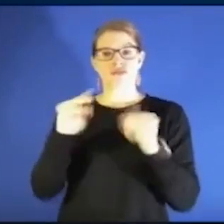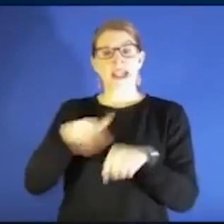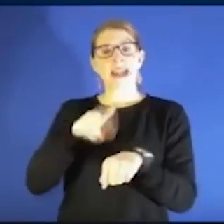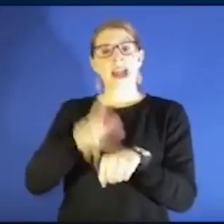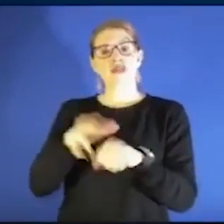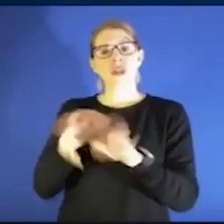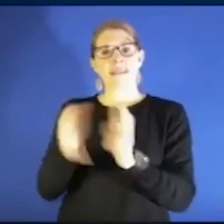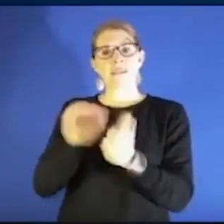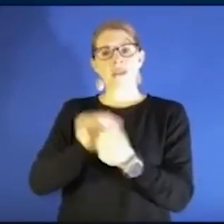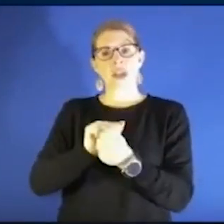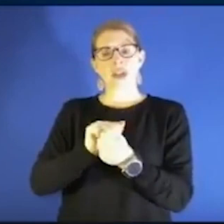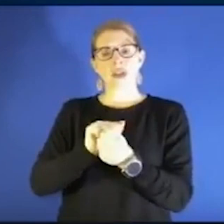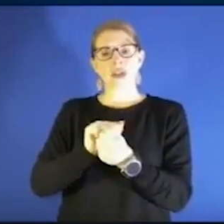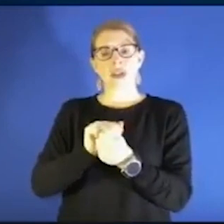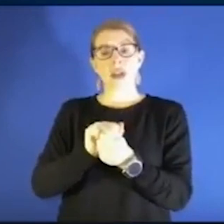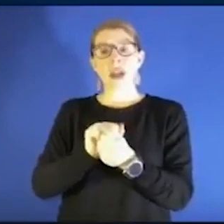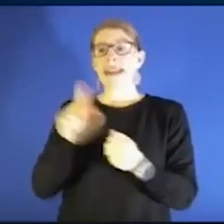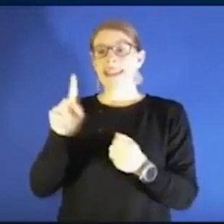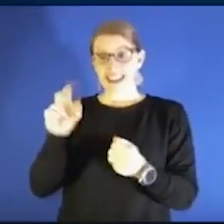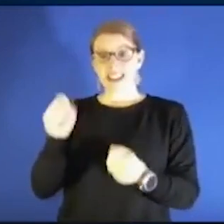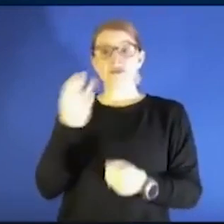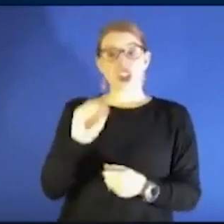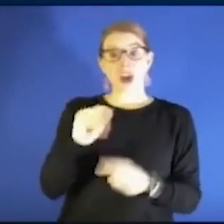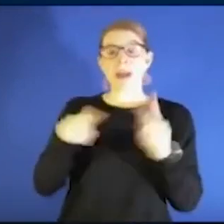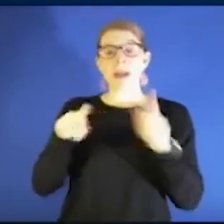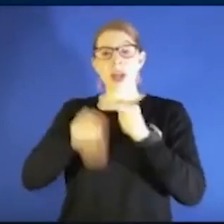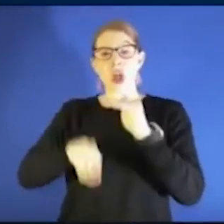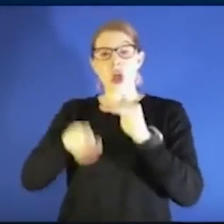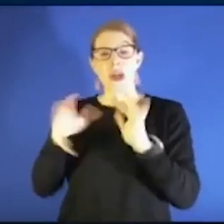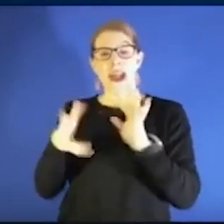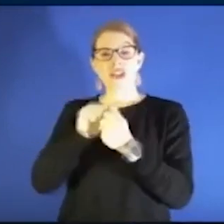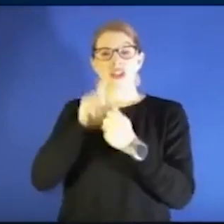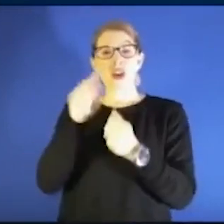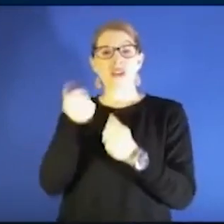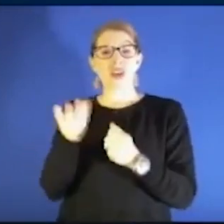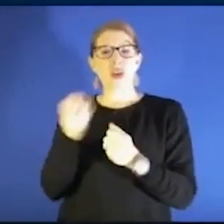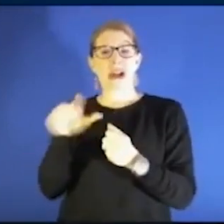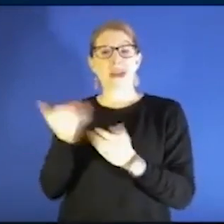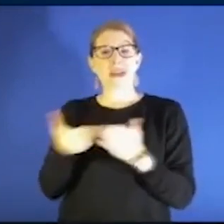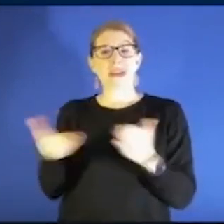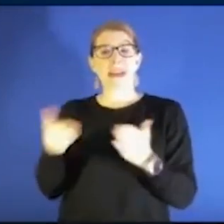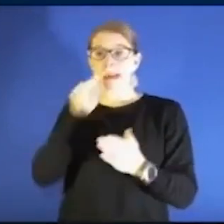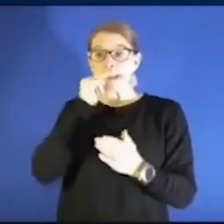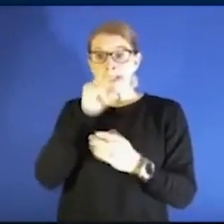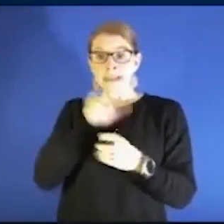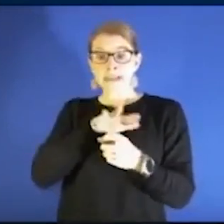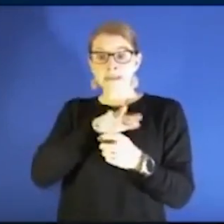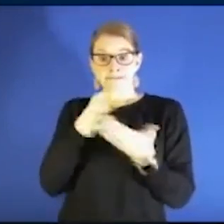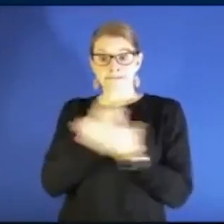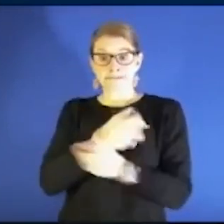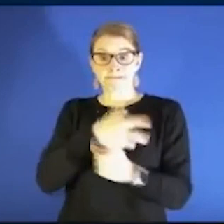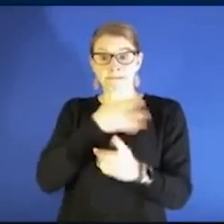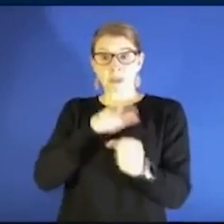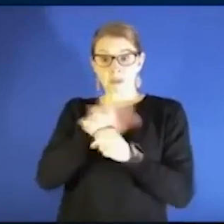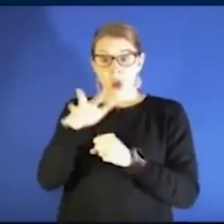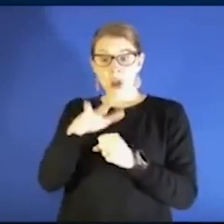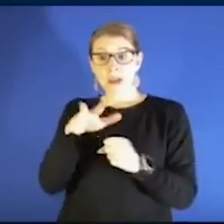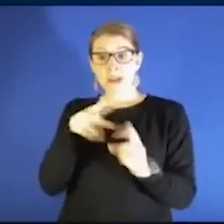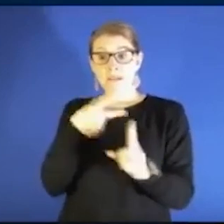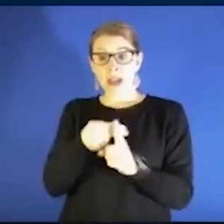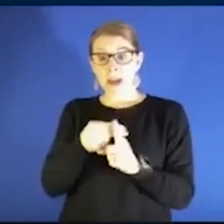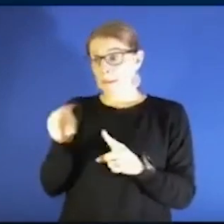both sides of the river. But we're below average for some other things when it comes to kids being fully vaccinated, when it comes to percent of the